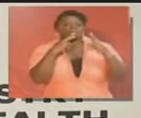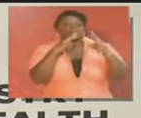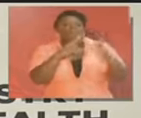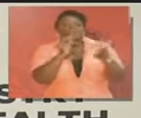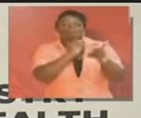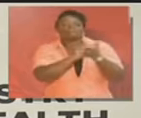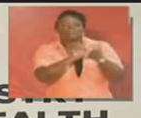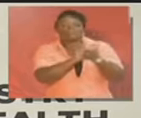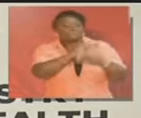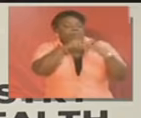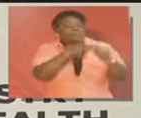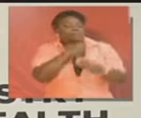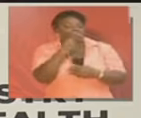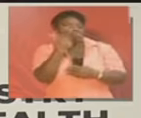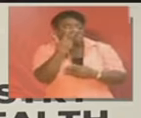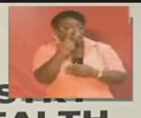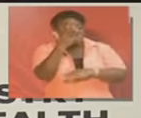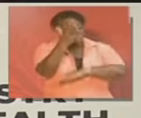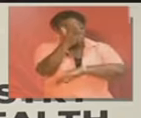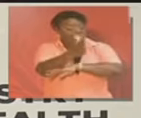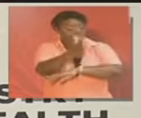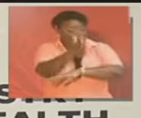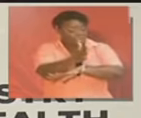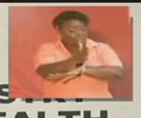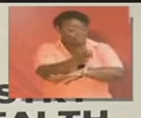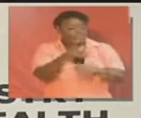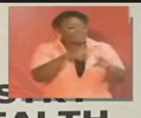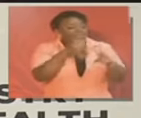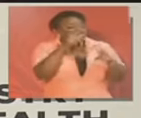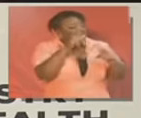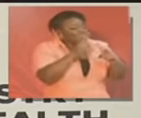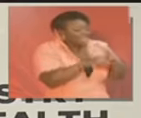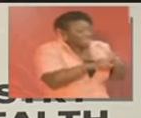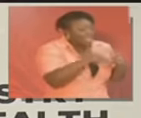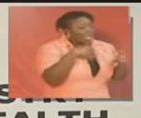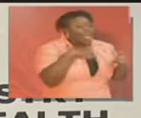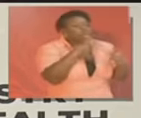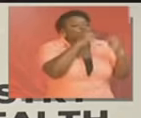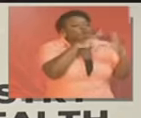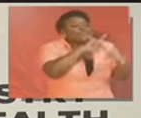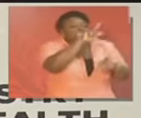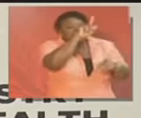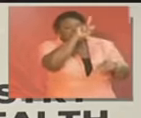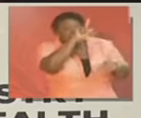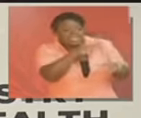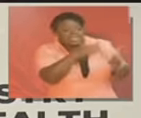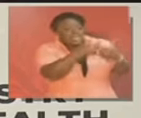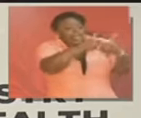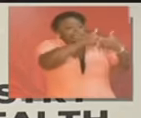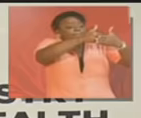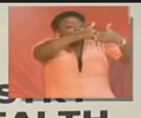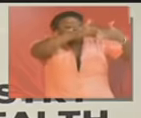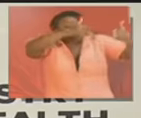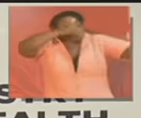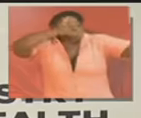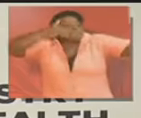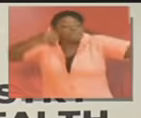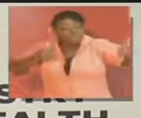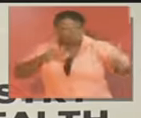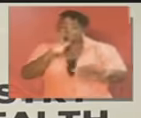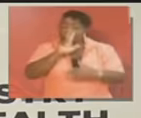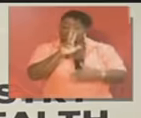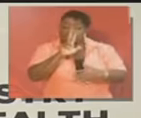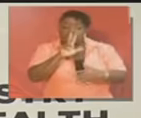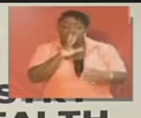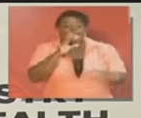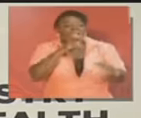background on when those samples would have been received and which samples have been reported on. But it's not a fixed number,